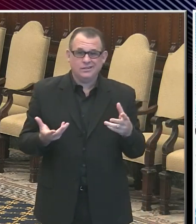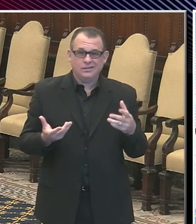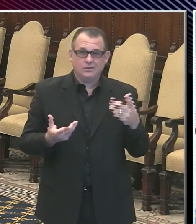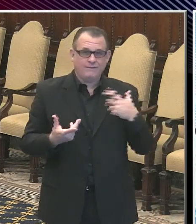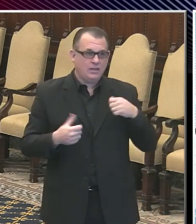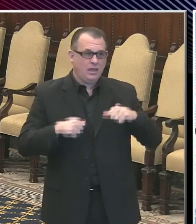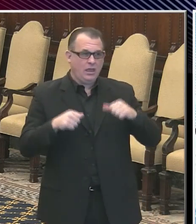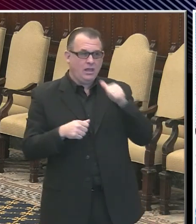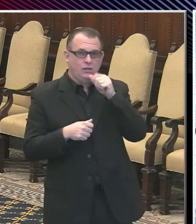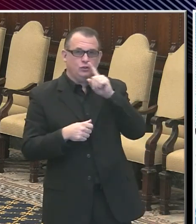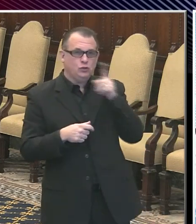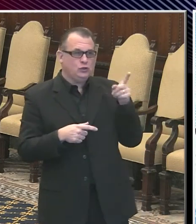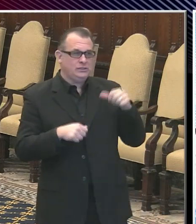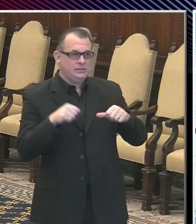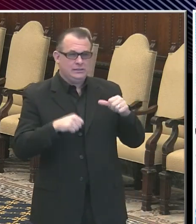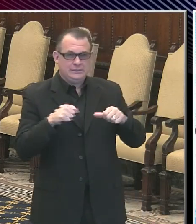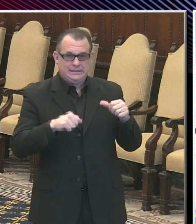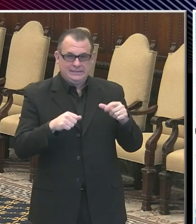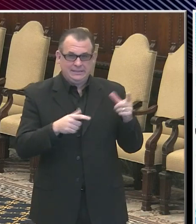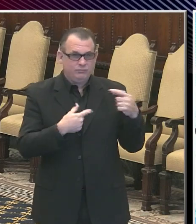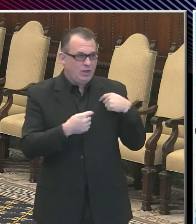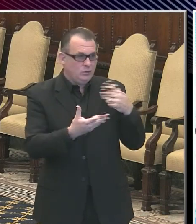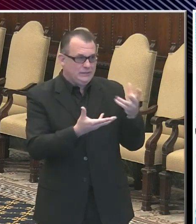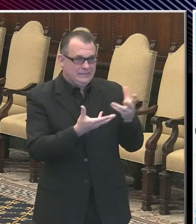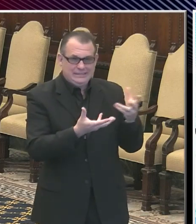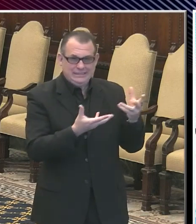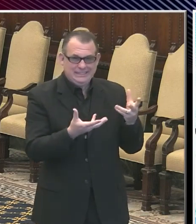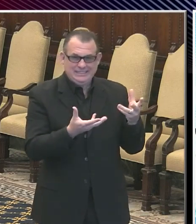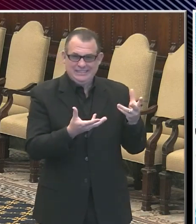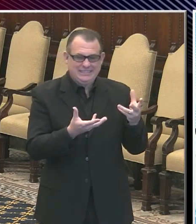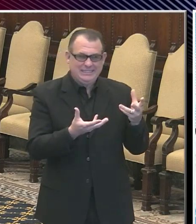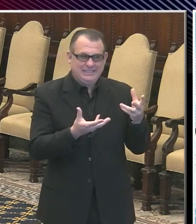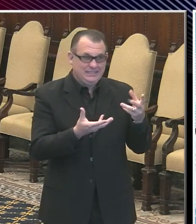at the outset. So I think there's